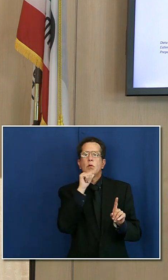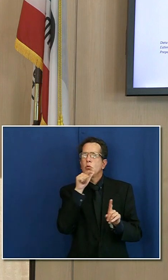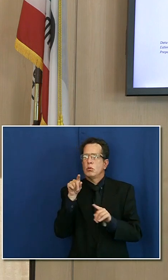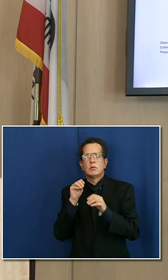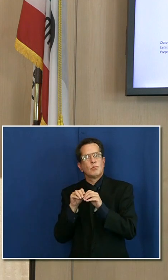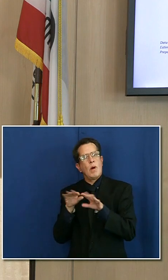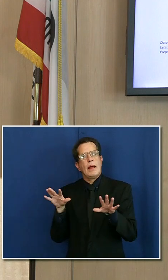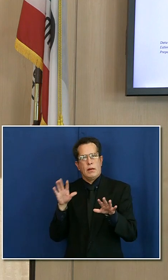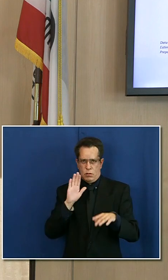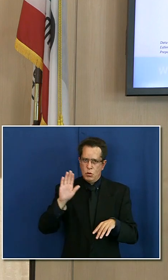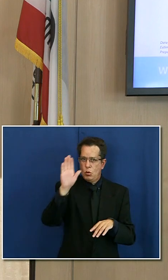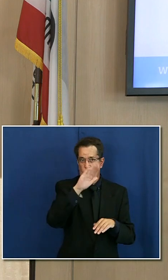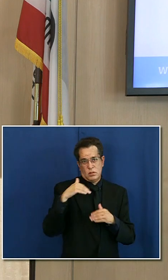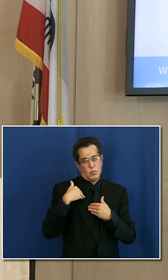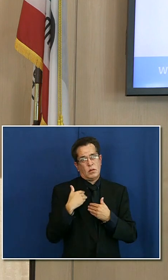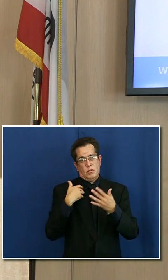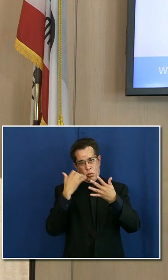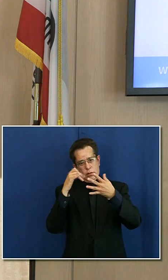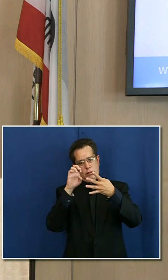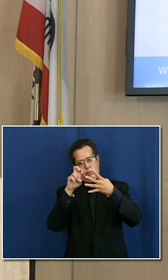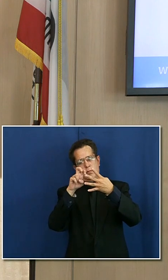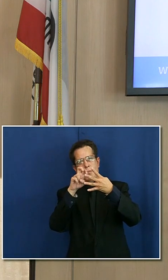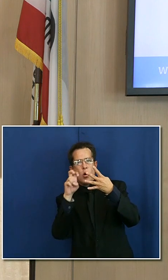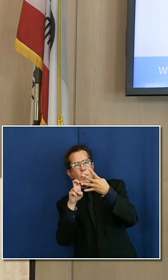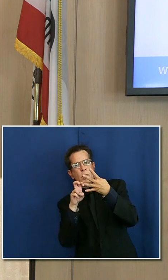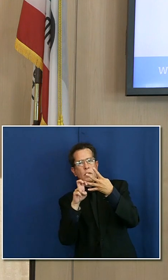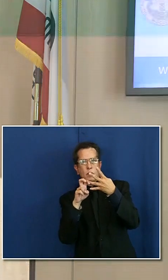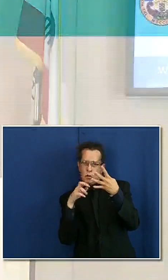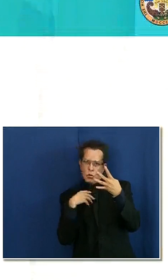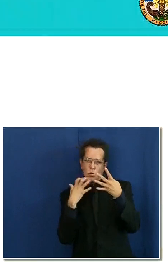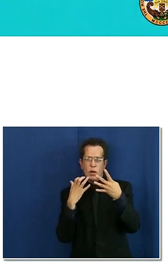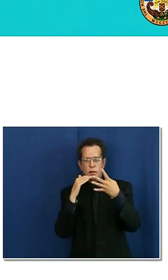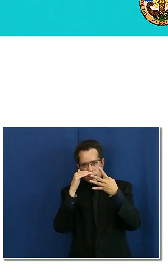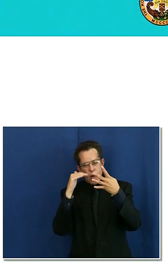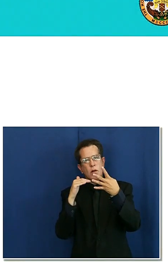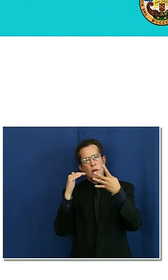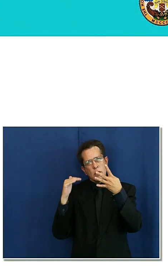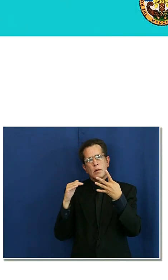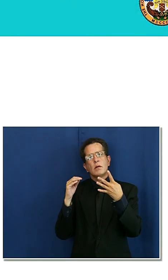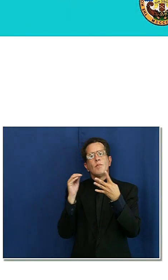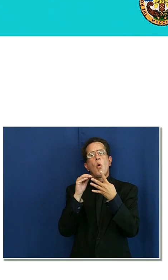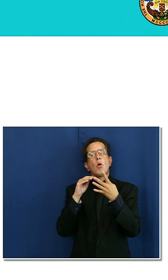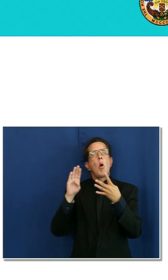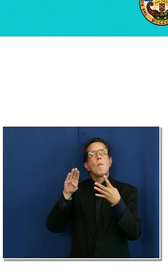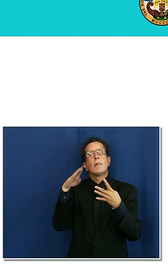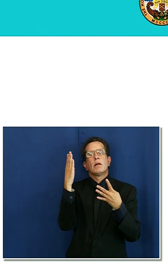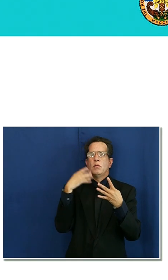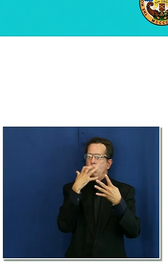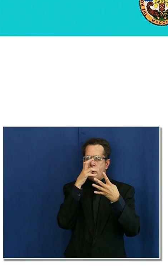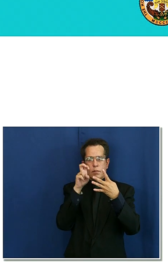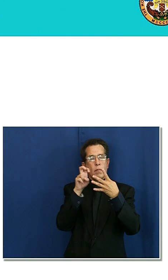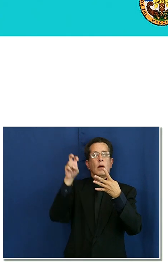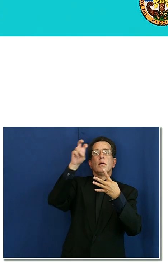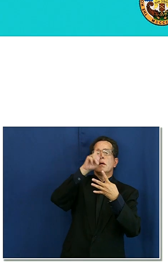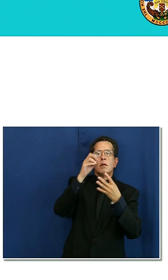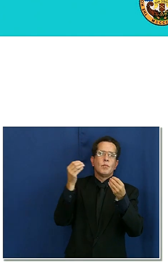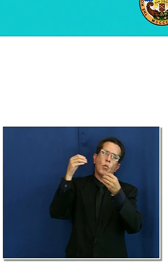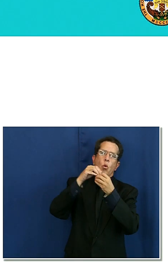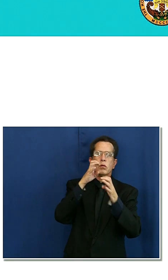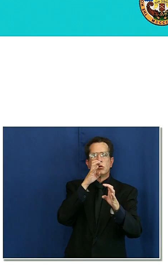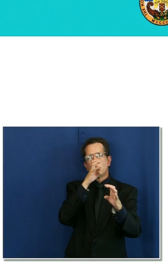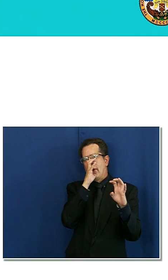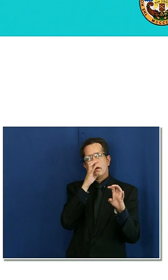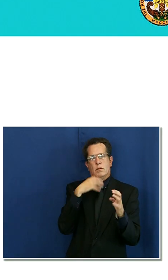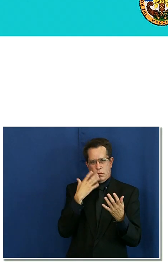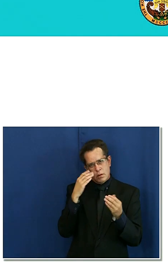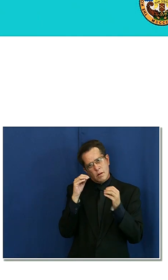ability to stay in Tier 2. So we do not want to go to a higher tier. We want our efforts